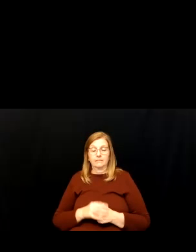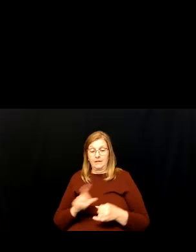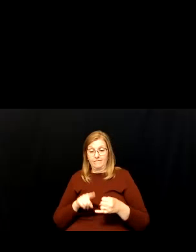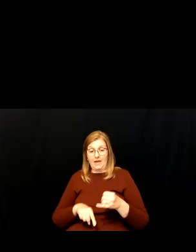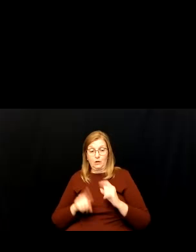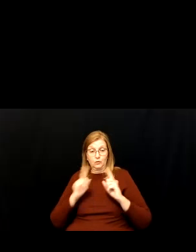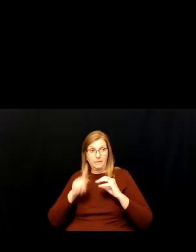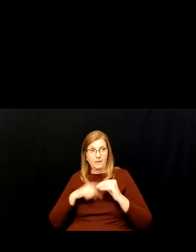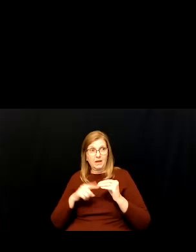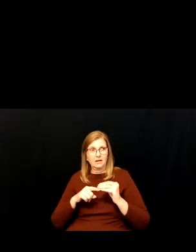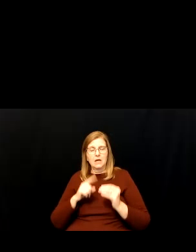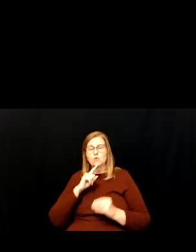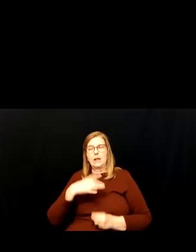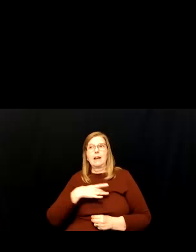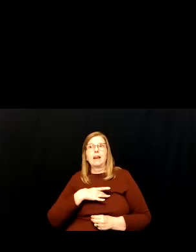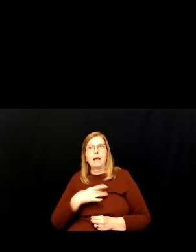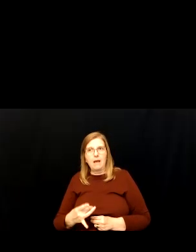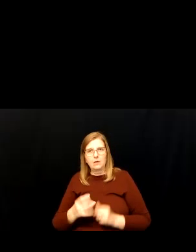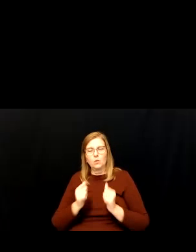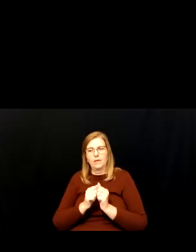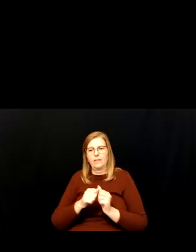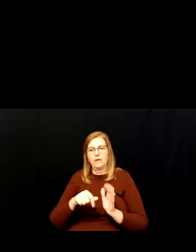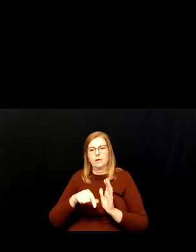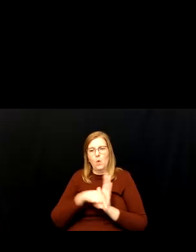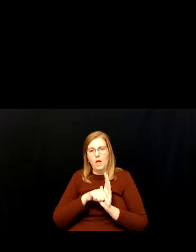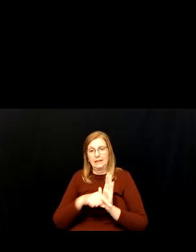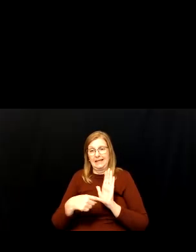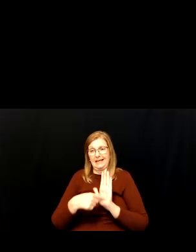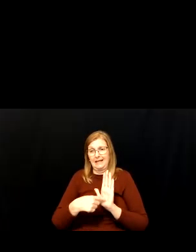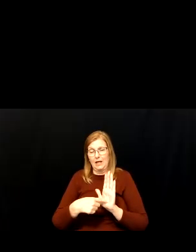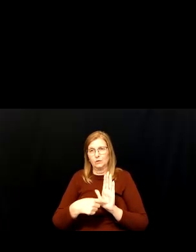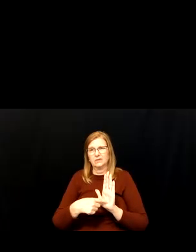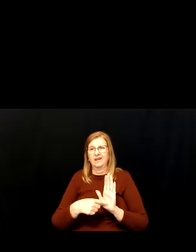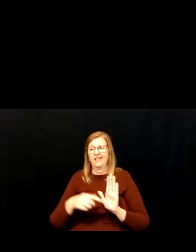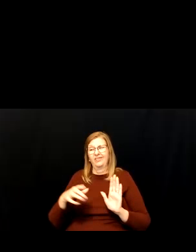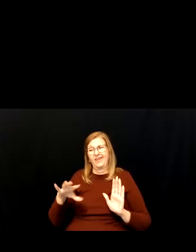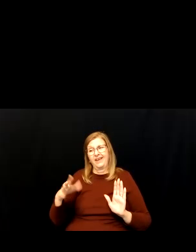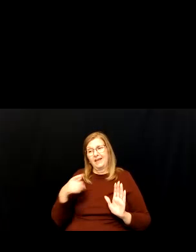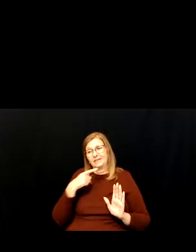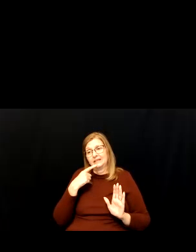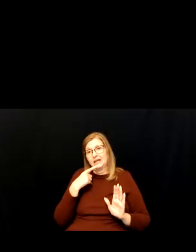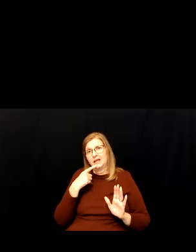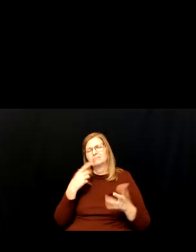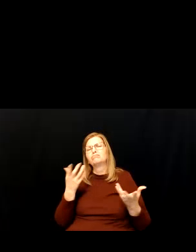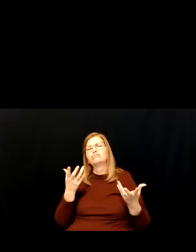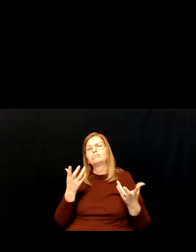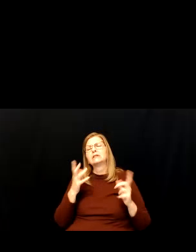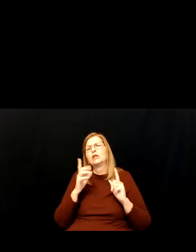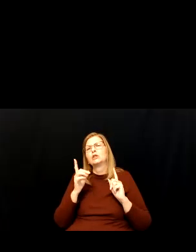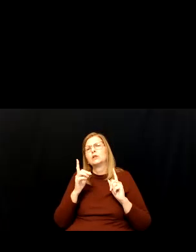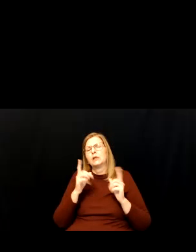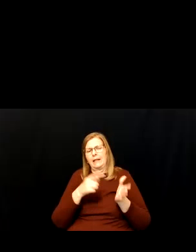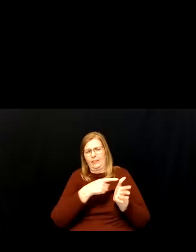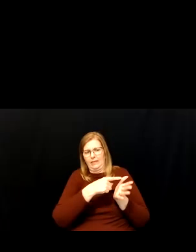about, what I really like with the quality indicators, is that they kind of say, you know, hey, look, let's talk about, here's the